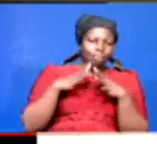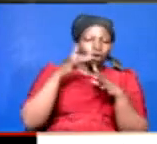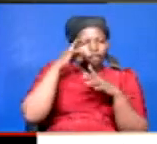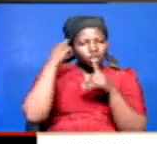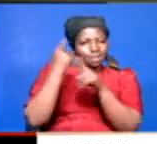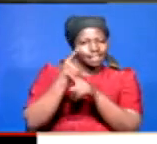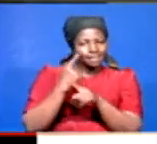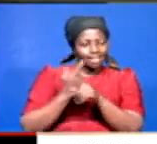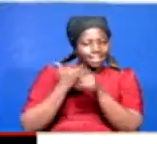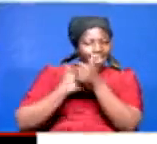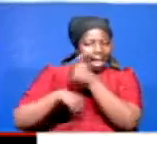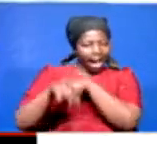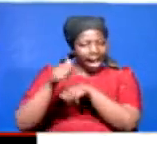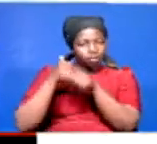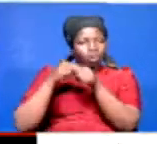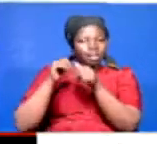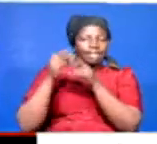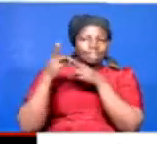their employability.